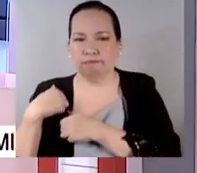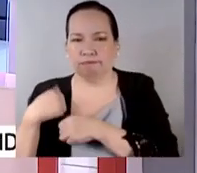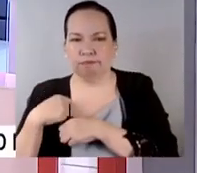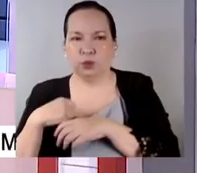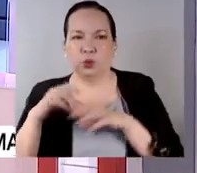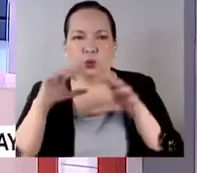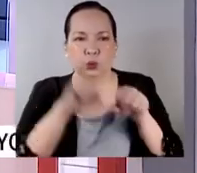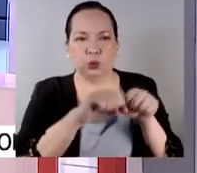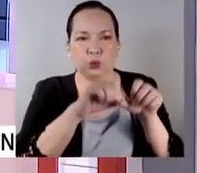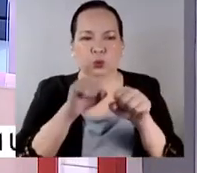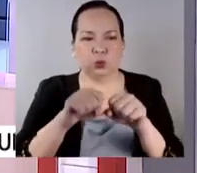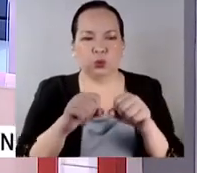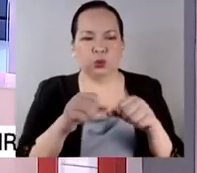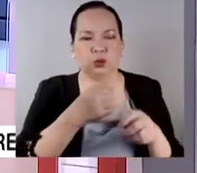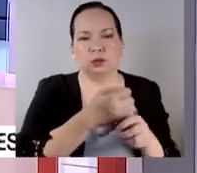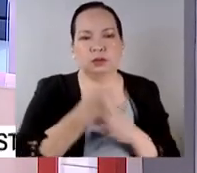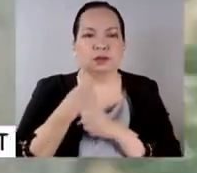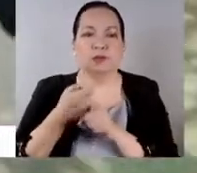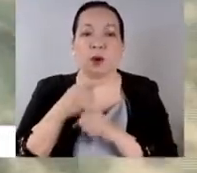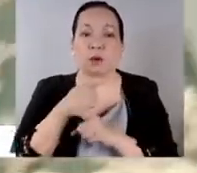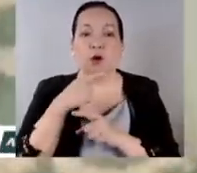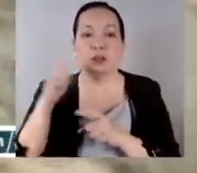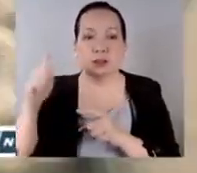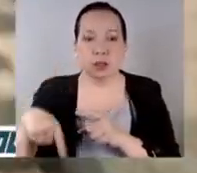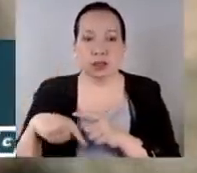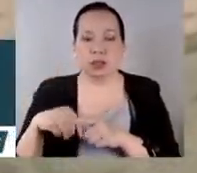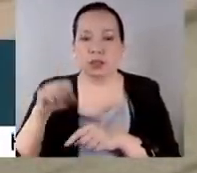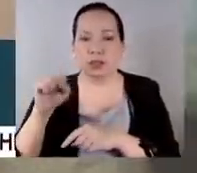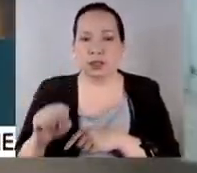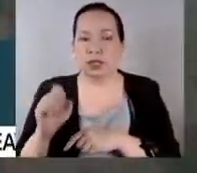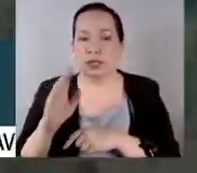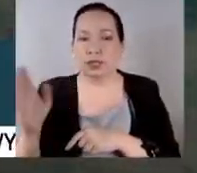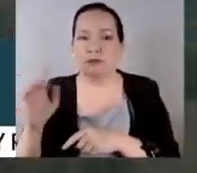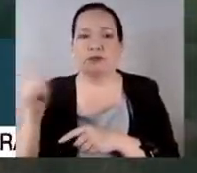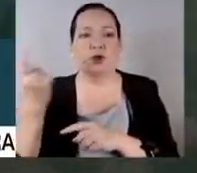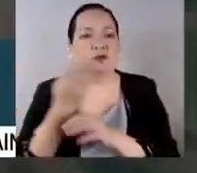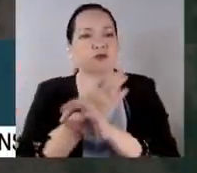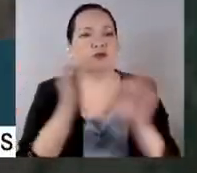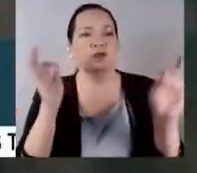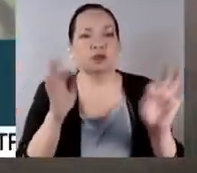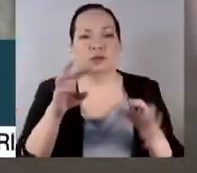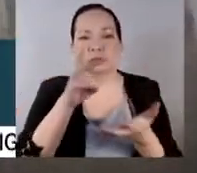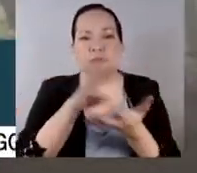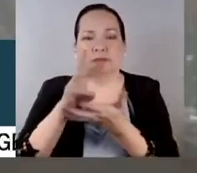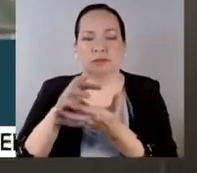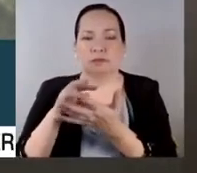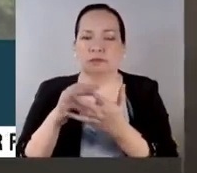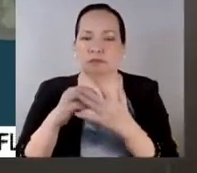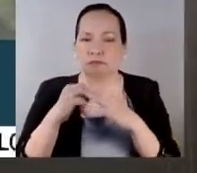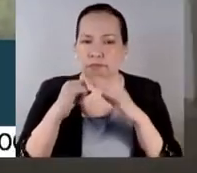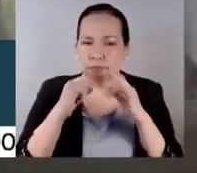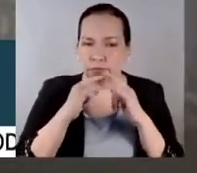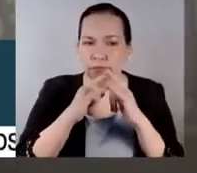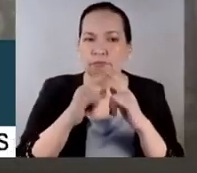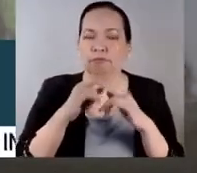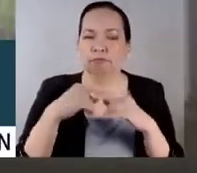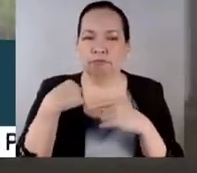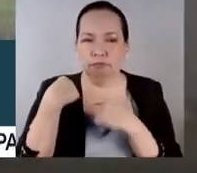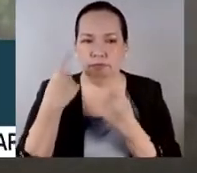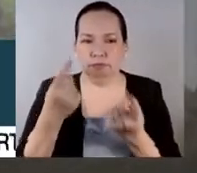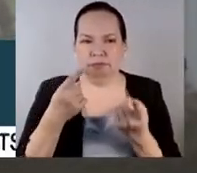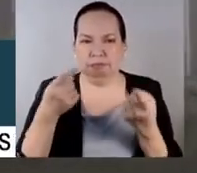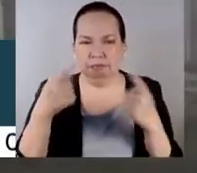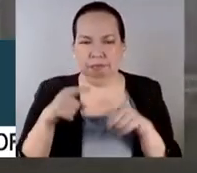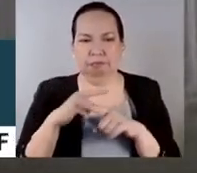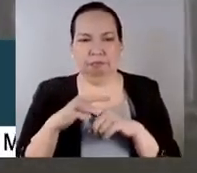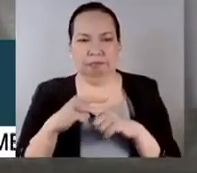forces in its southeast, the first liberated settlements it has reported since launching its counteroffensive. Kyiv's